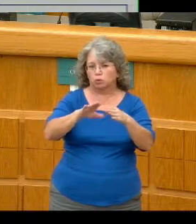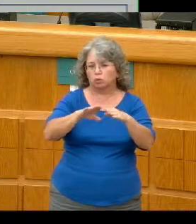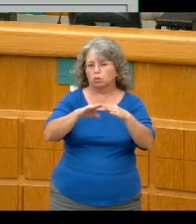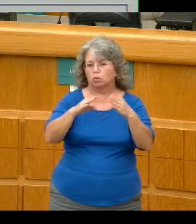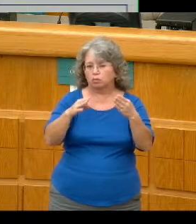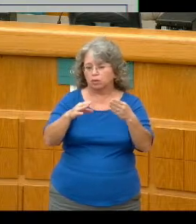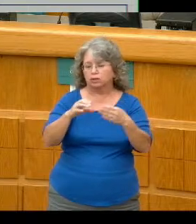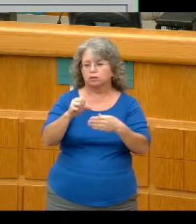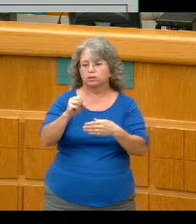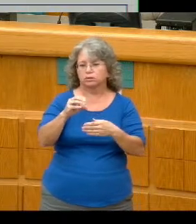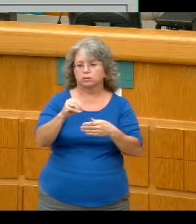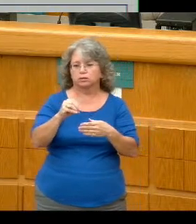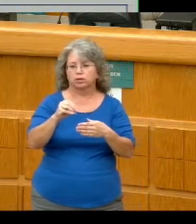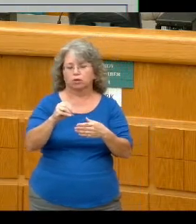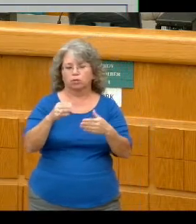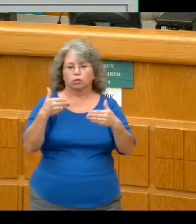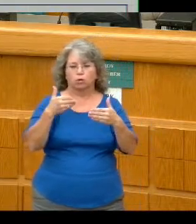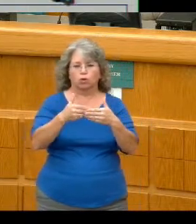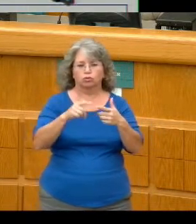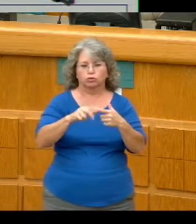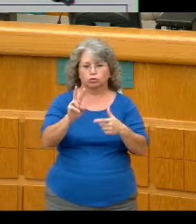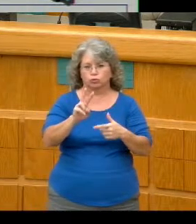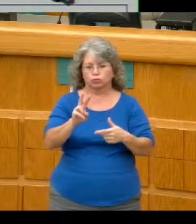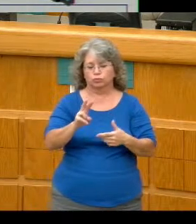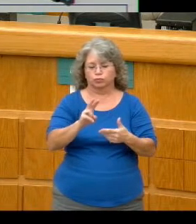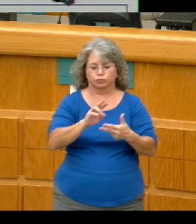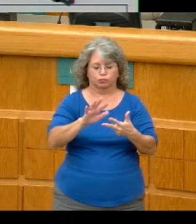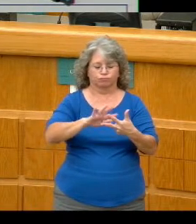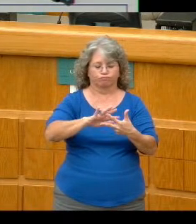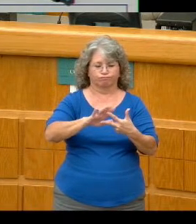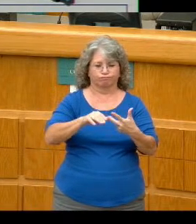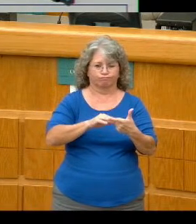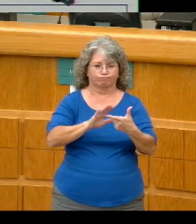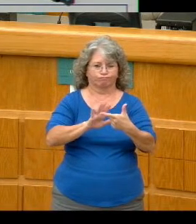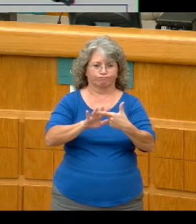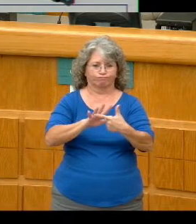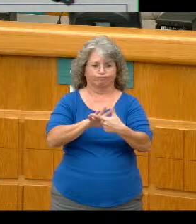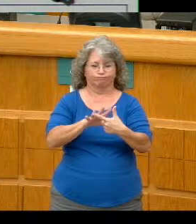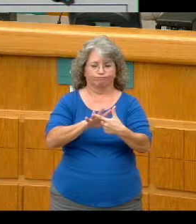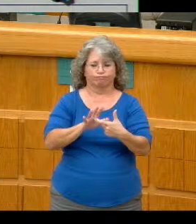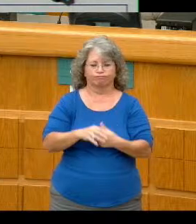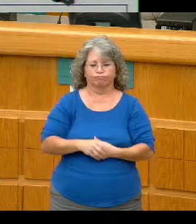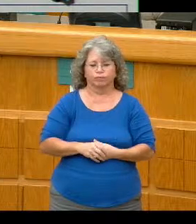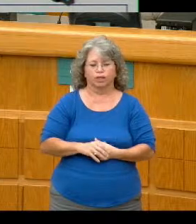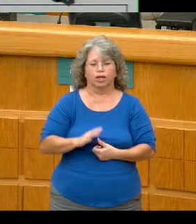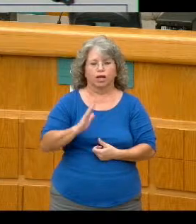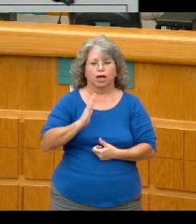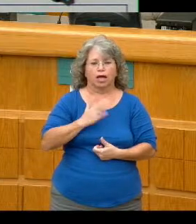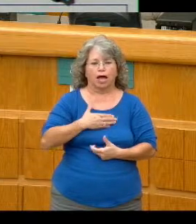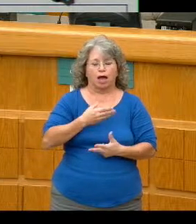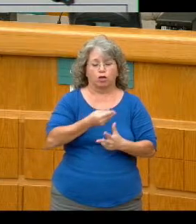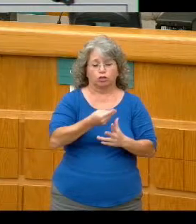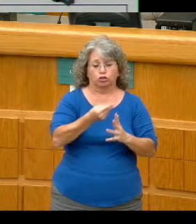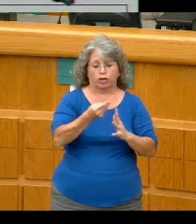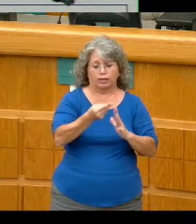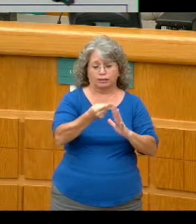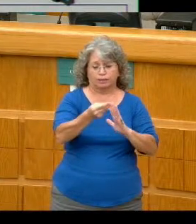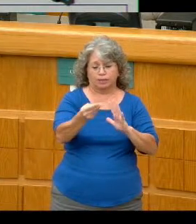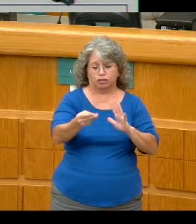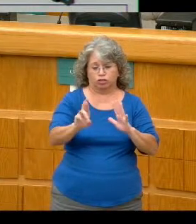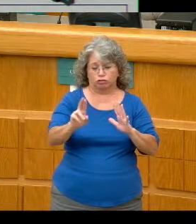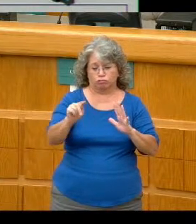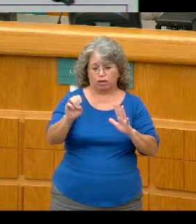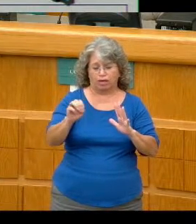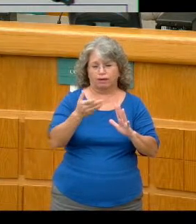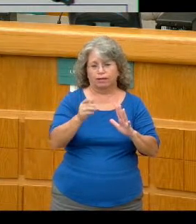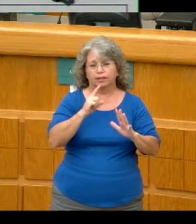up towards 2 again. But that's about where we are. In terms of our transmission rate, things are continuing to